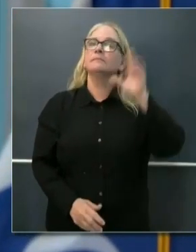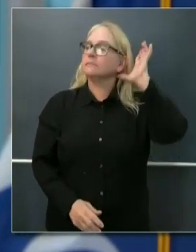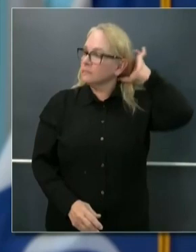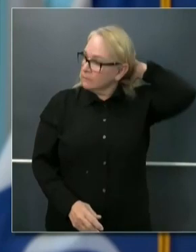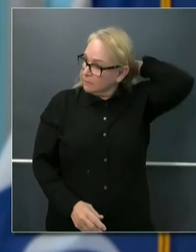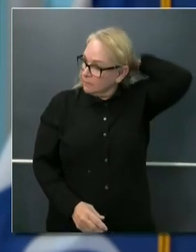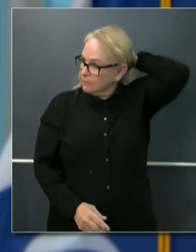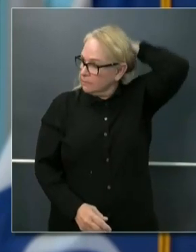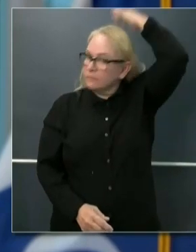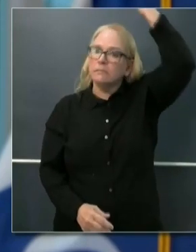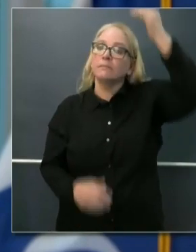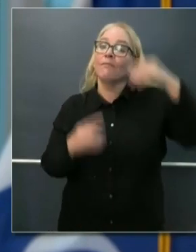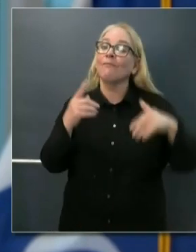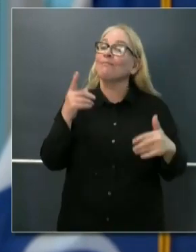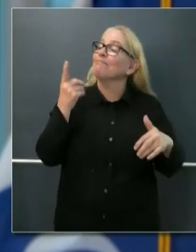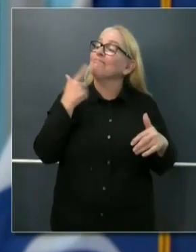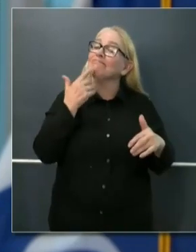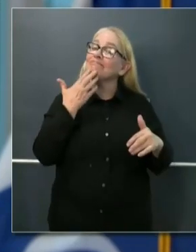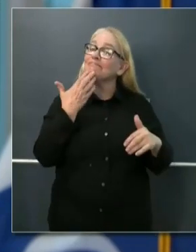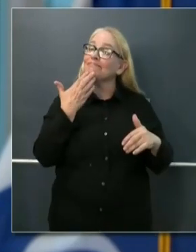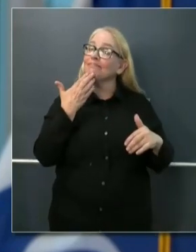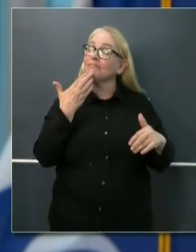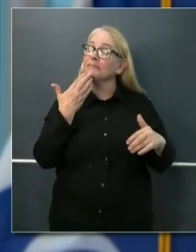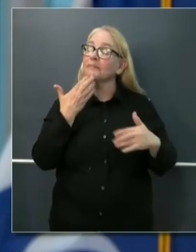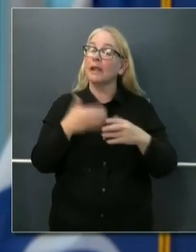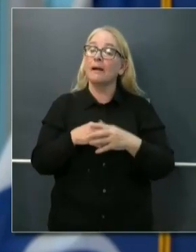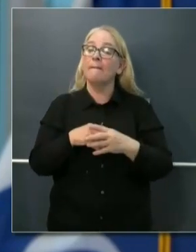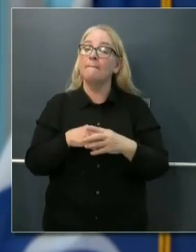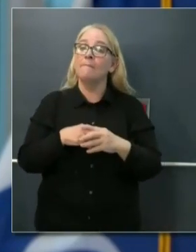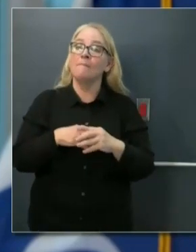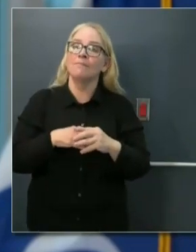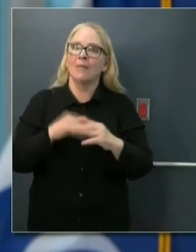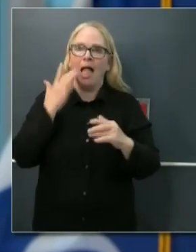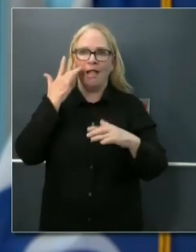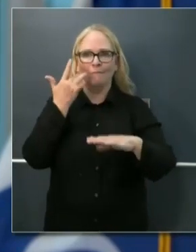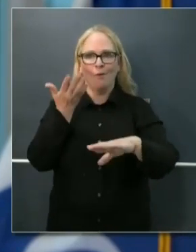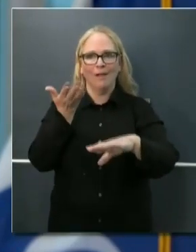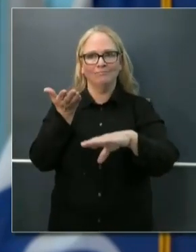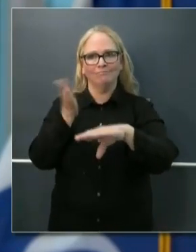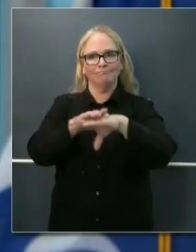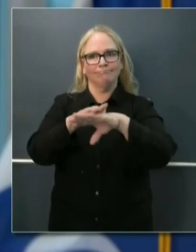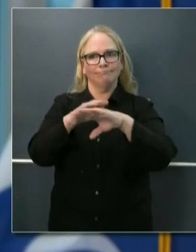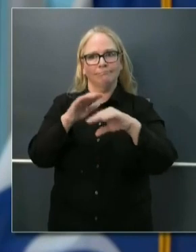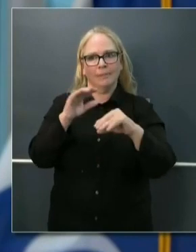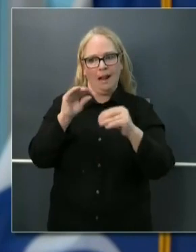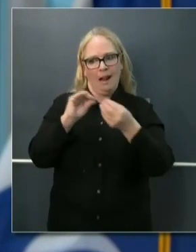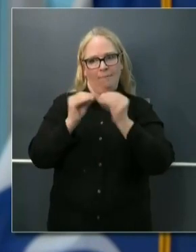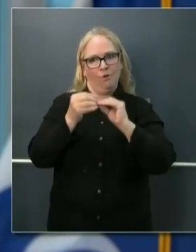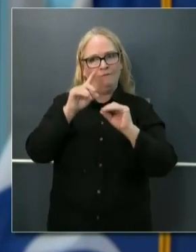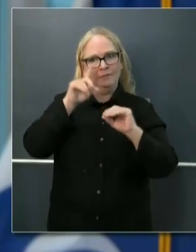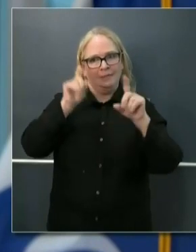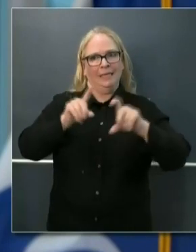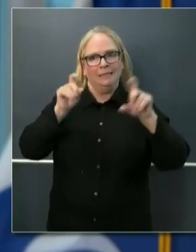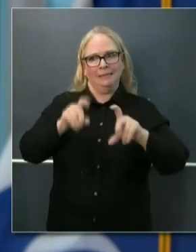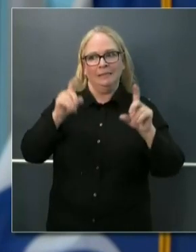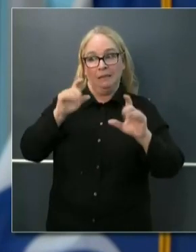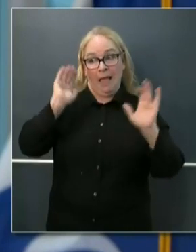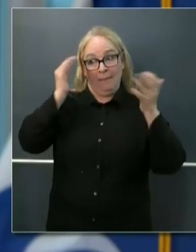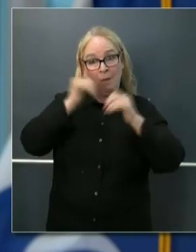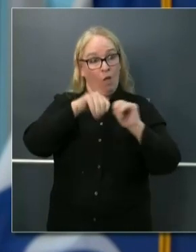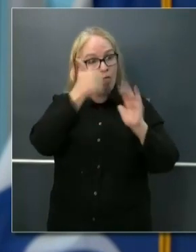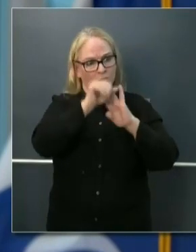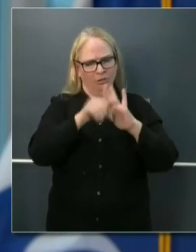Thank you, Governor. California saw a significant increase in its testing numbers this week as compared to other states when adjusted for